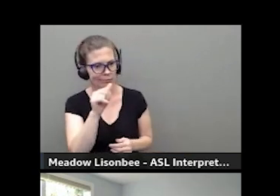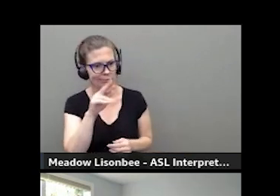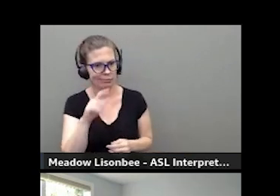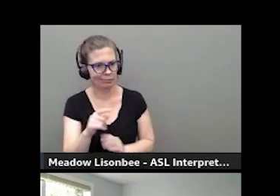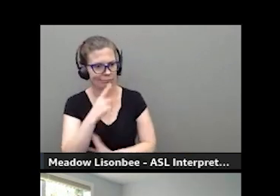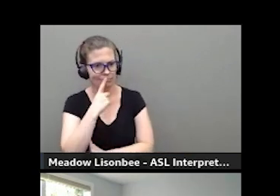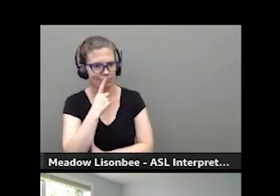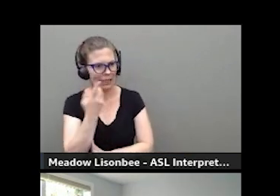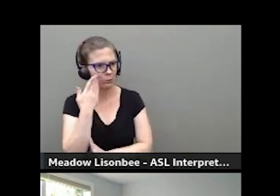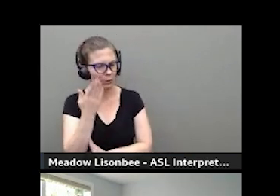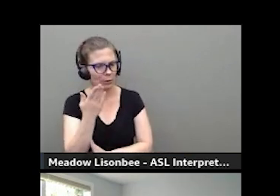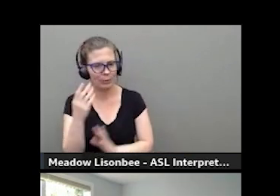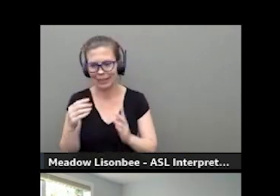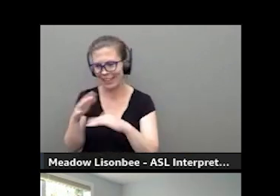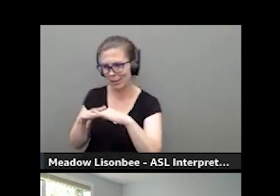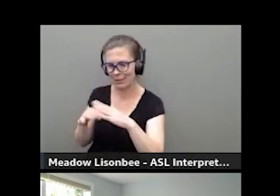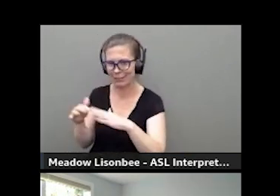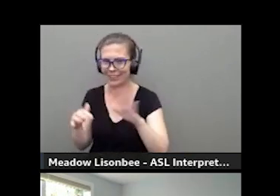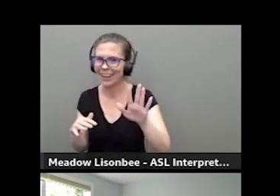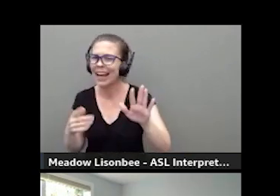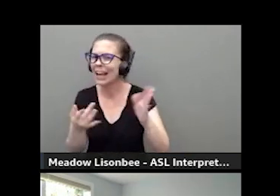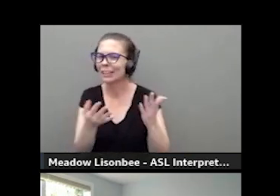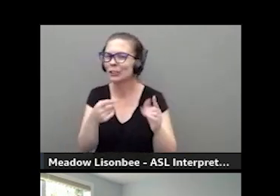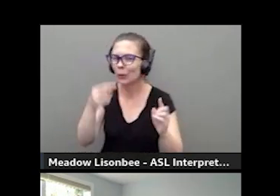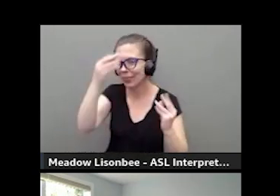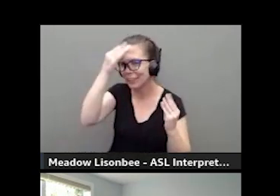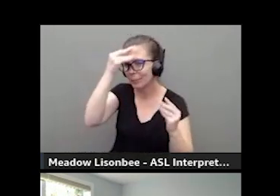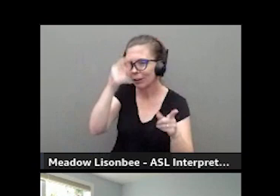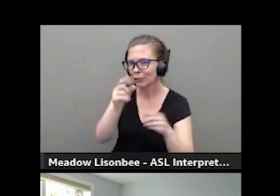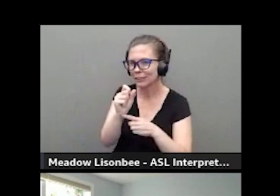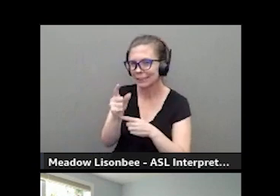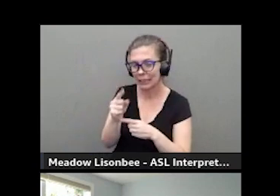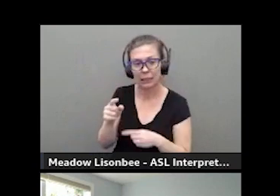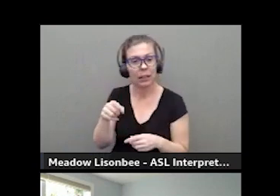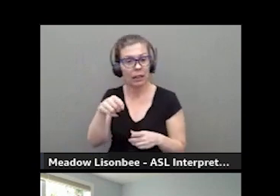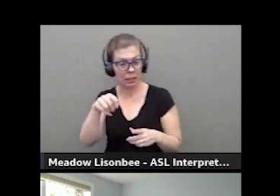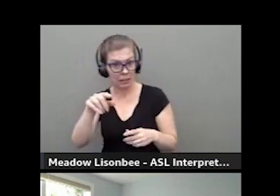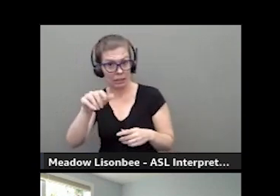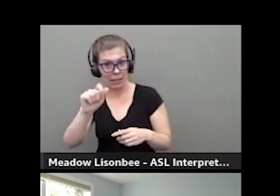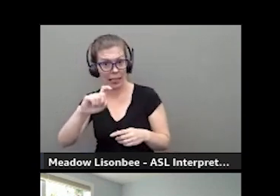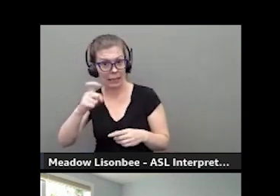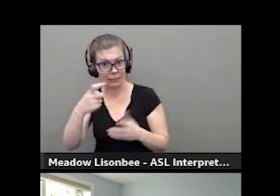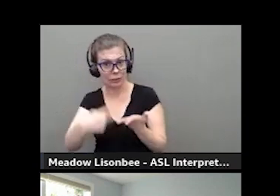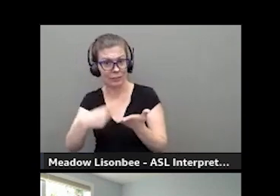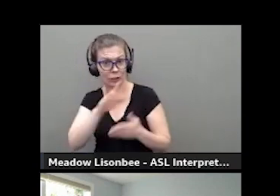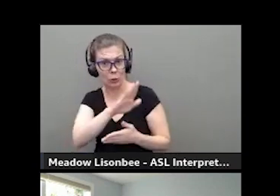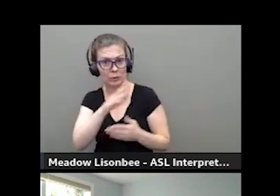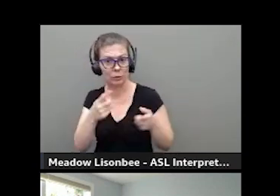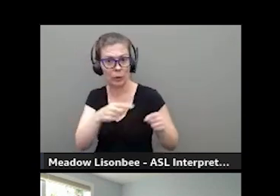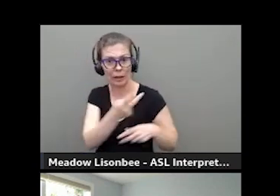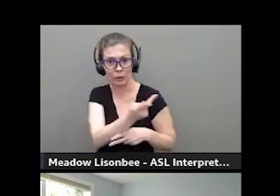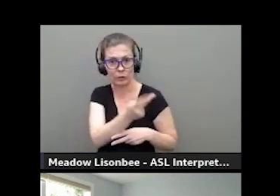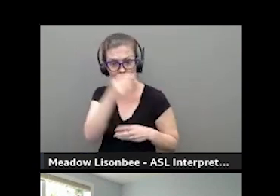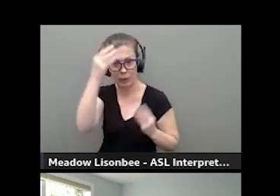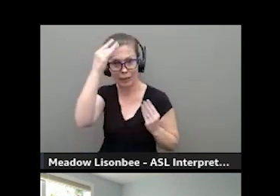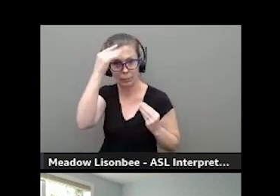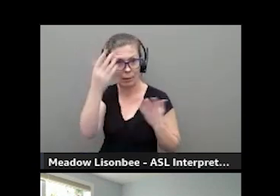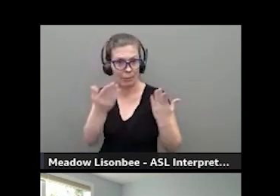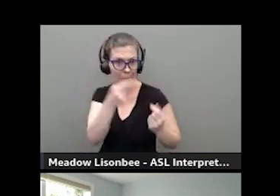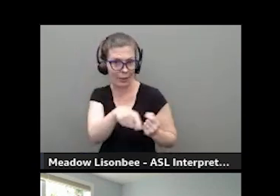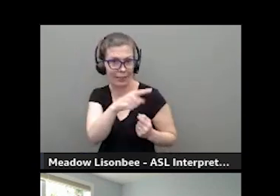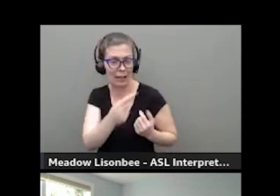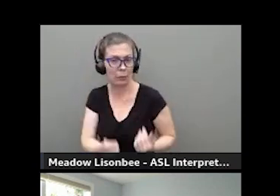I don't know, but I'll give you a second to think about it. Alex, do you want to cover yours real quick while they think about that? And maybe that'll inspire them